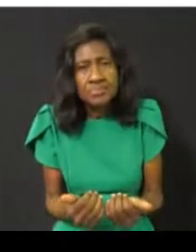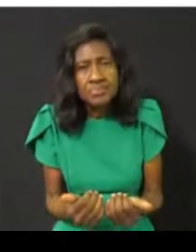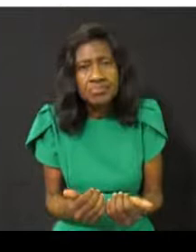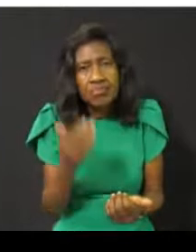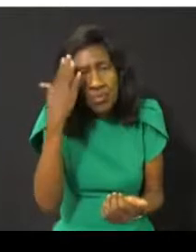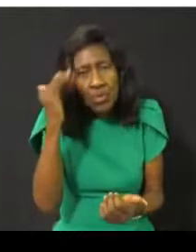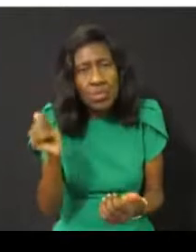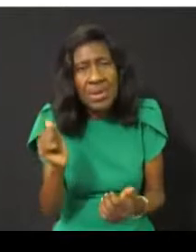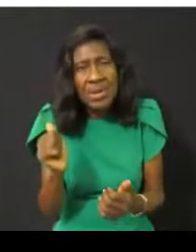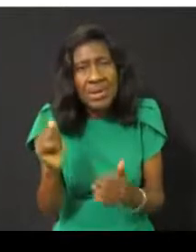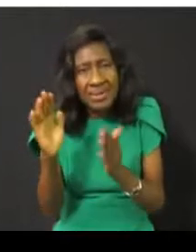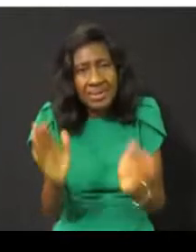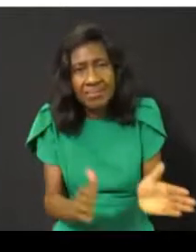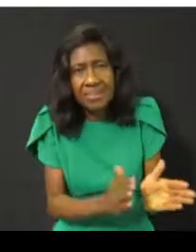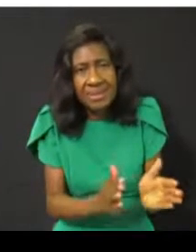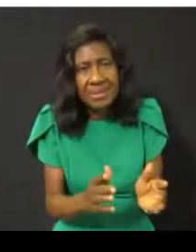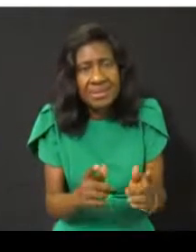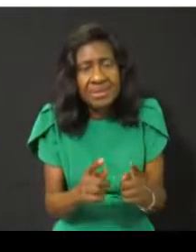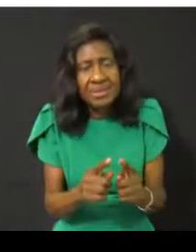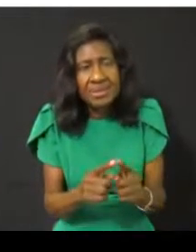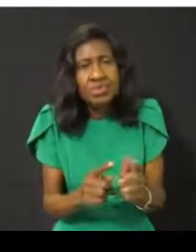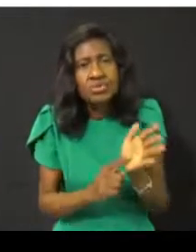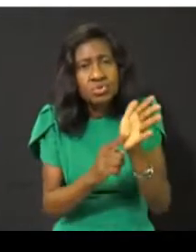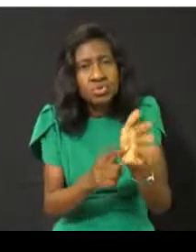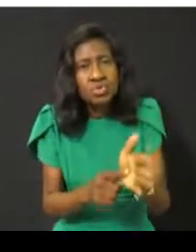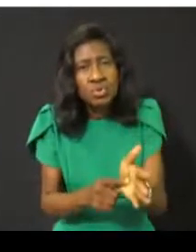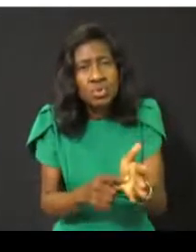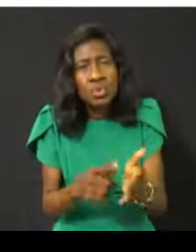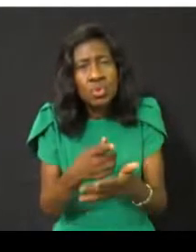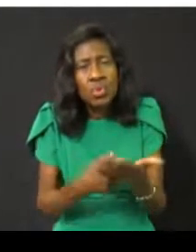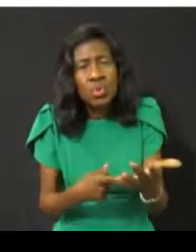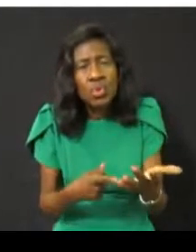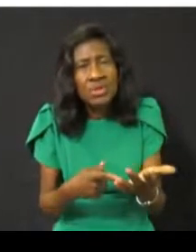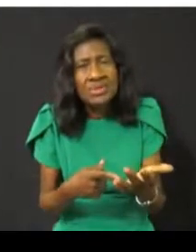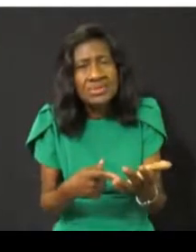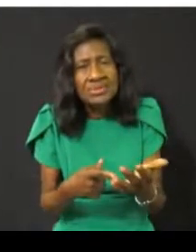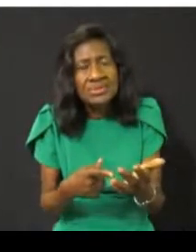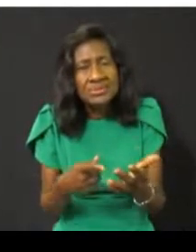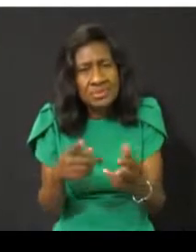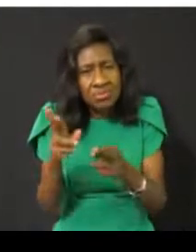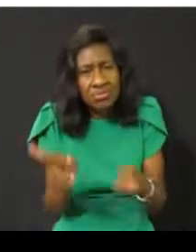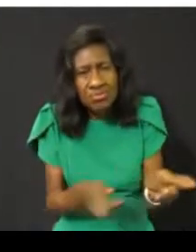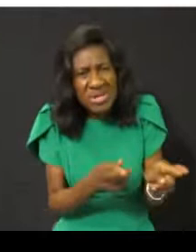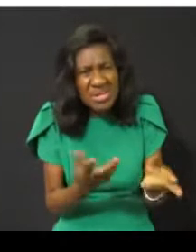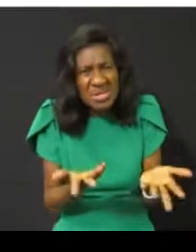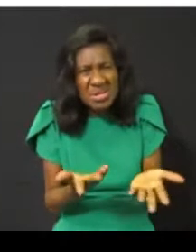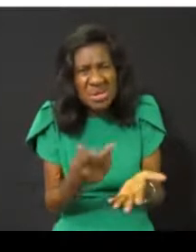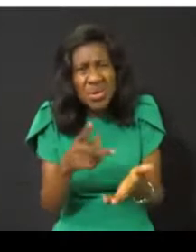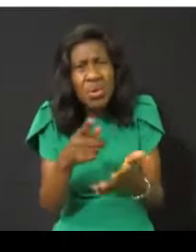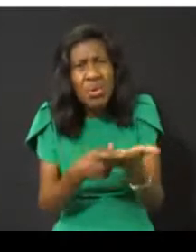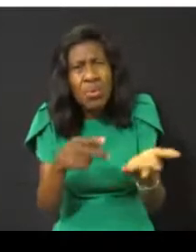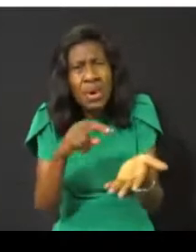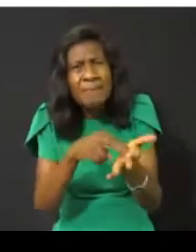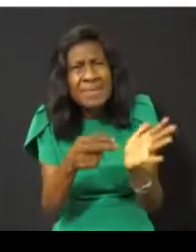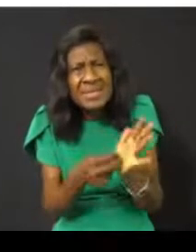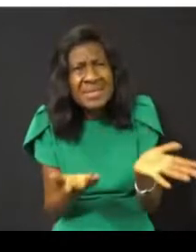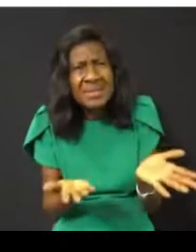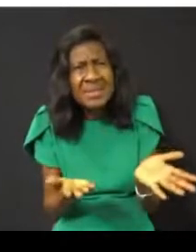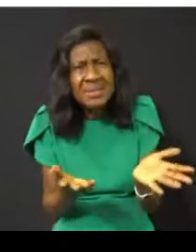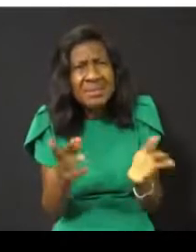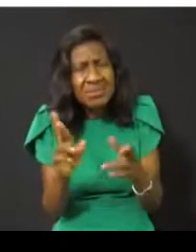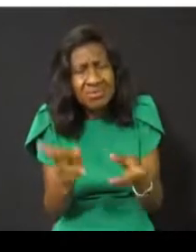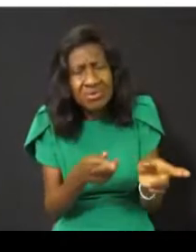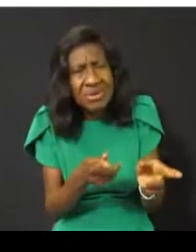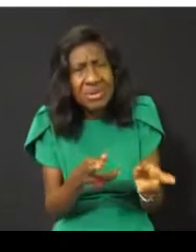is to establish what readiness looks like. So the government didn't say to us, are we ready? And we